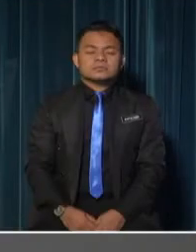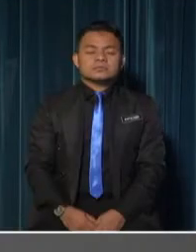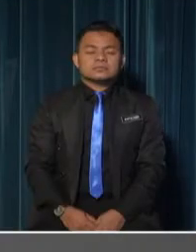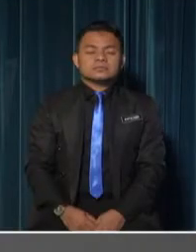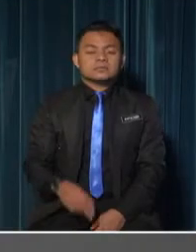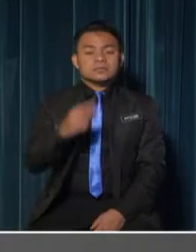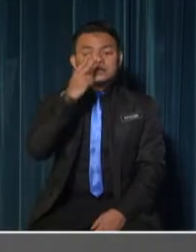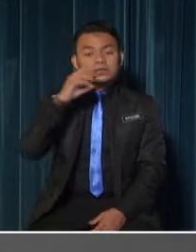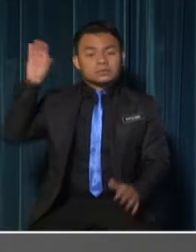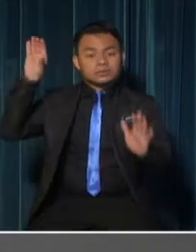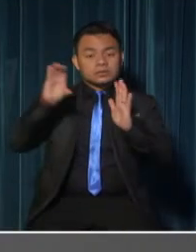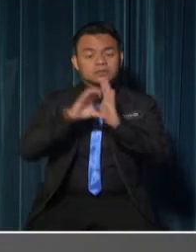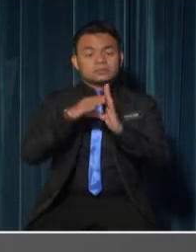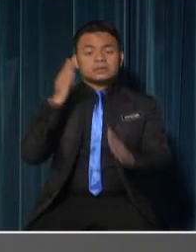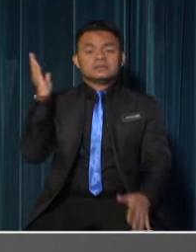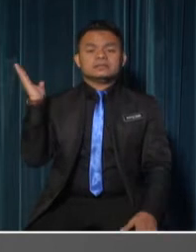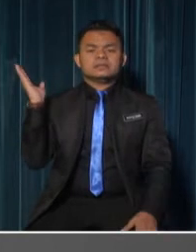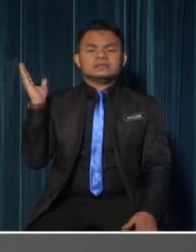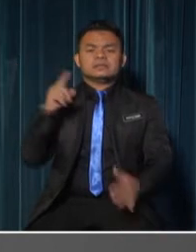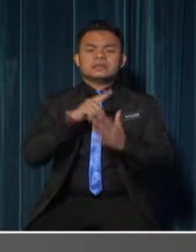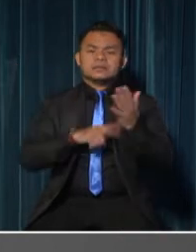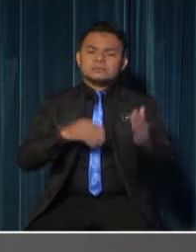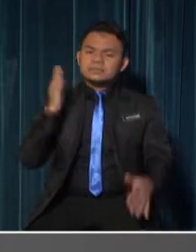Look at this picture. What is that?